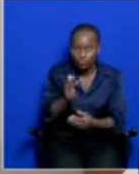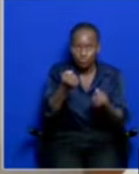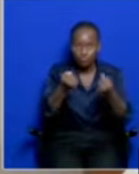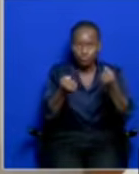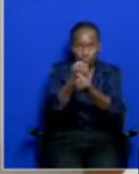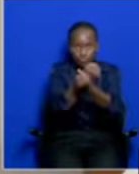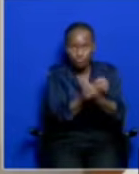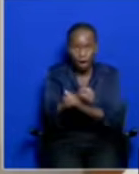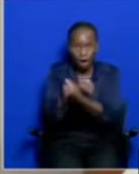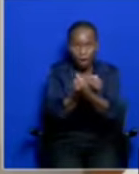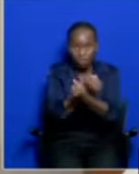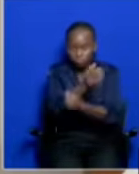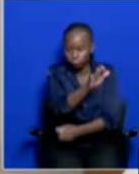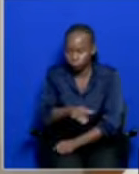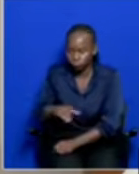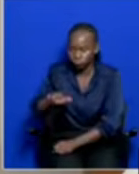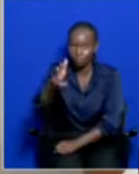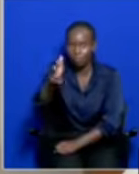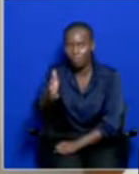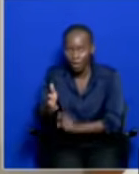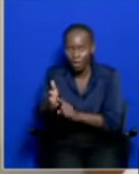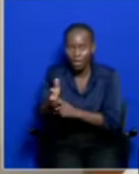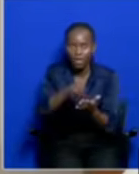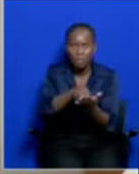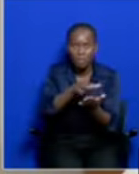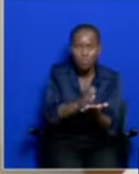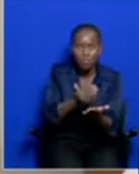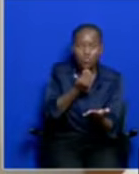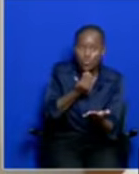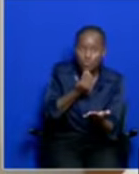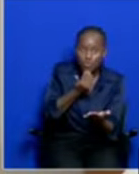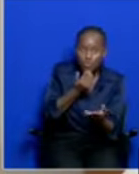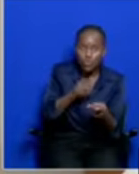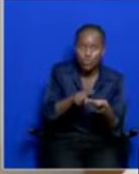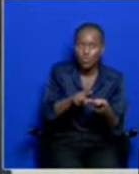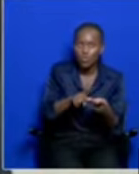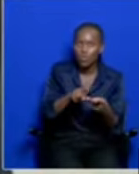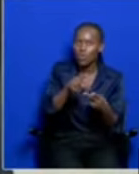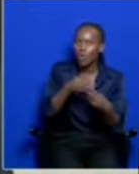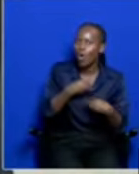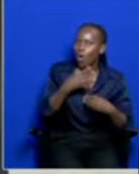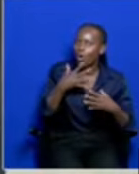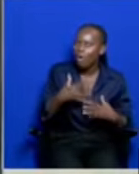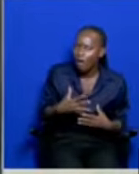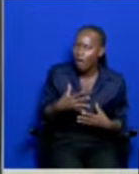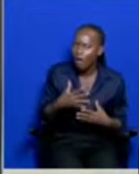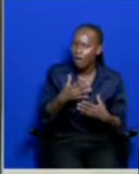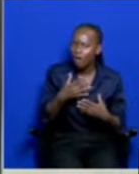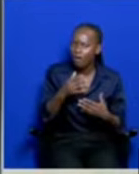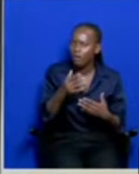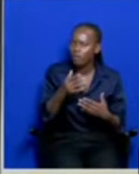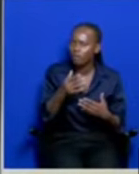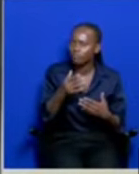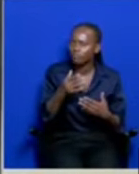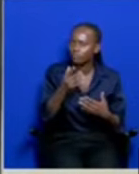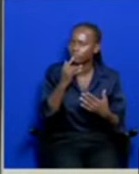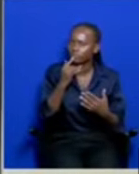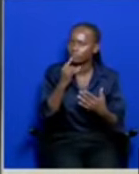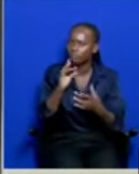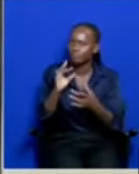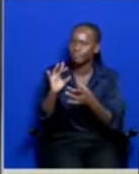over to the supposed owner. Can you, are you able to explain to us what one learns